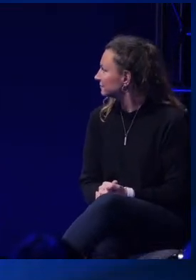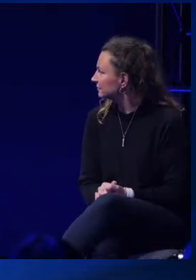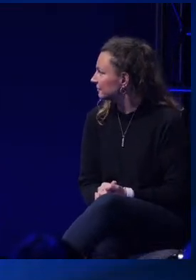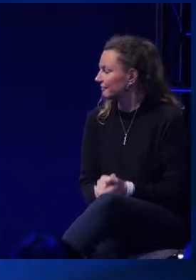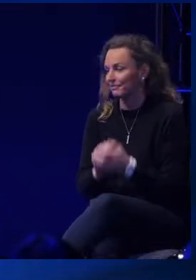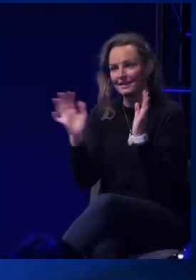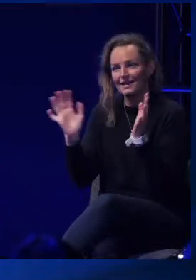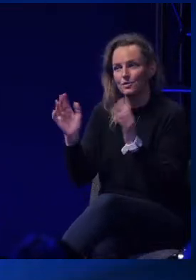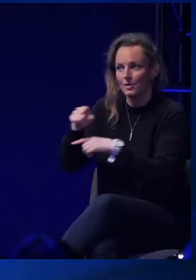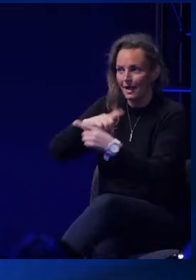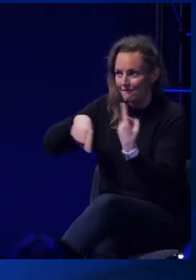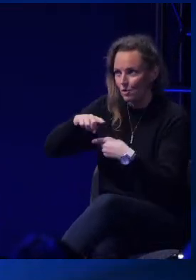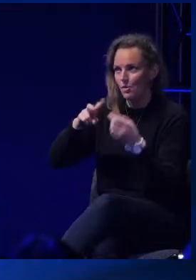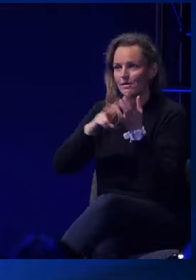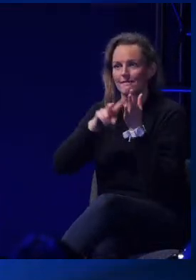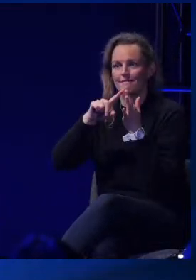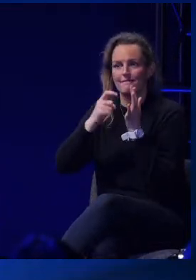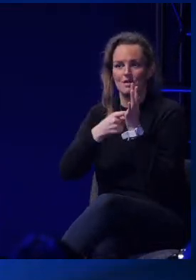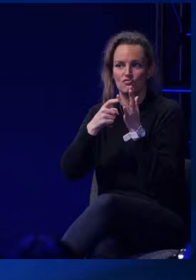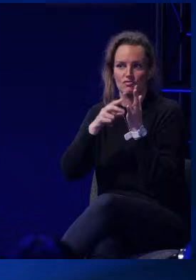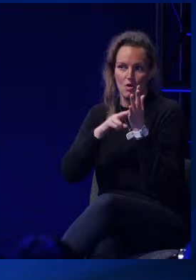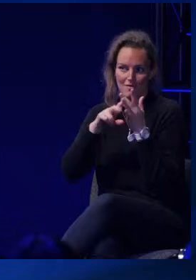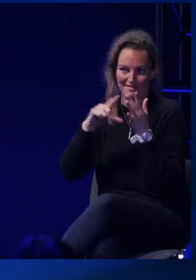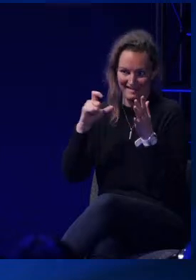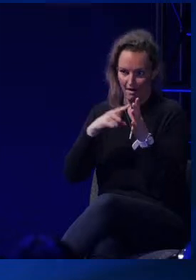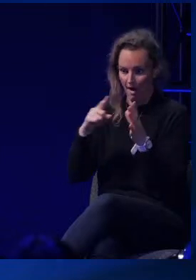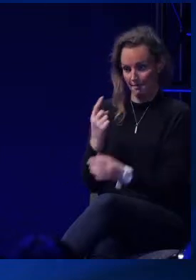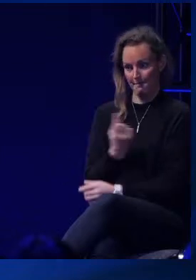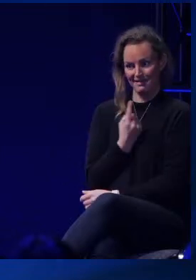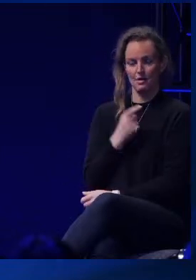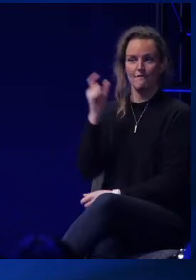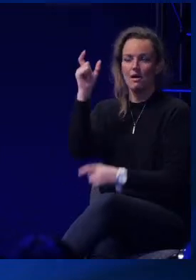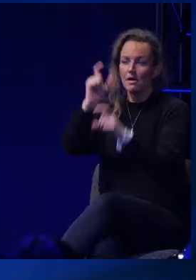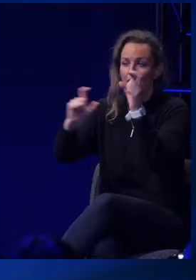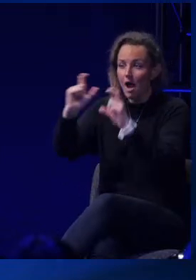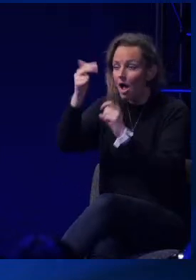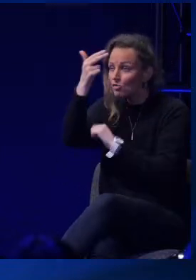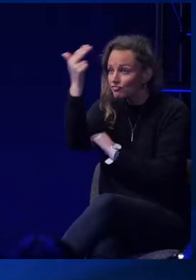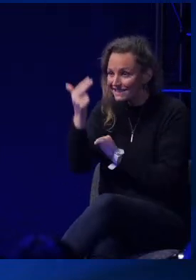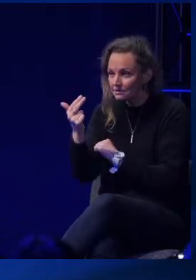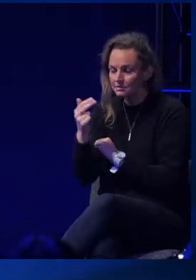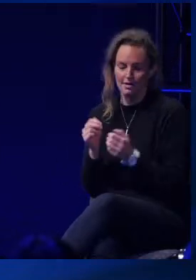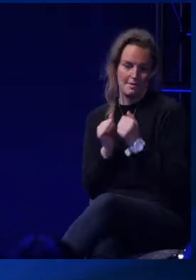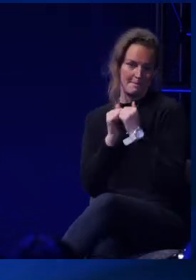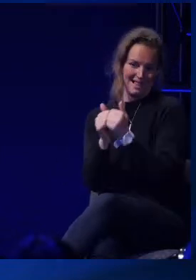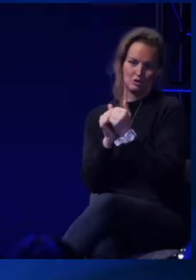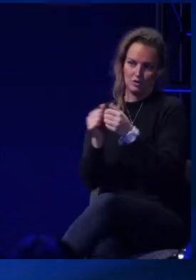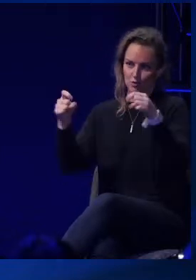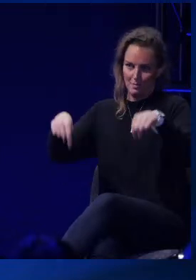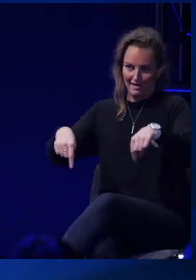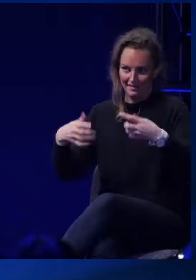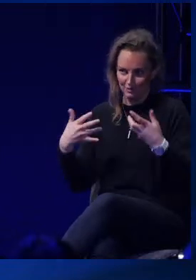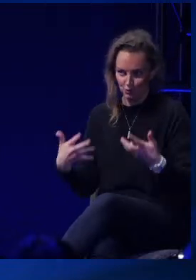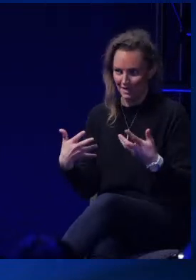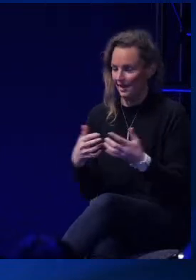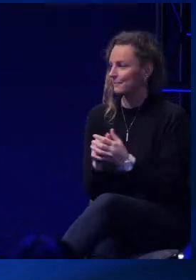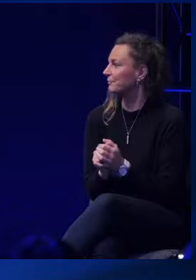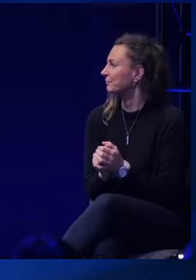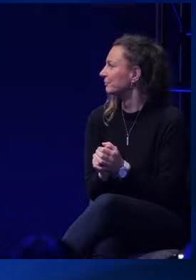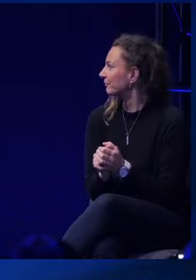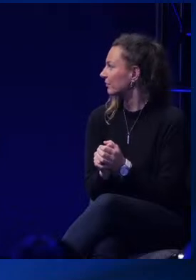Hello everyone, I'm Veronica, I'm a colorist, and it's a pleasure being here today. Thank you, Daphne.